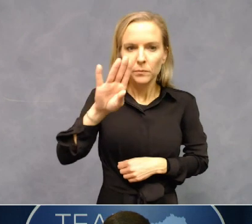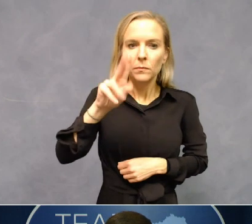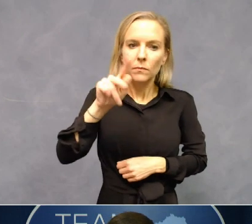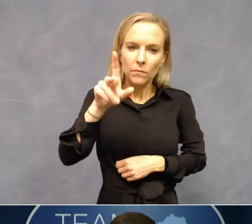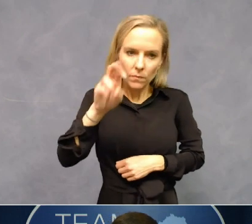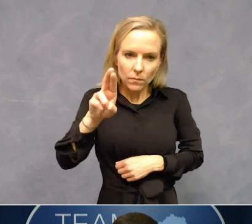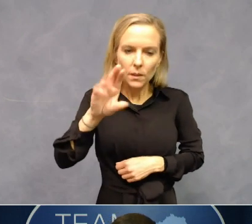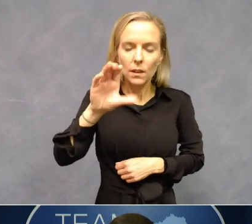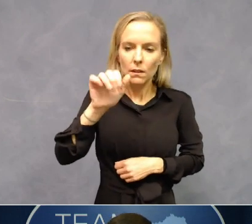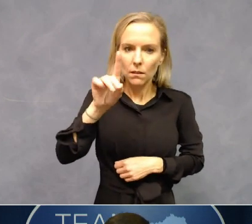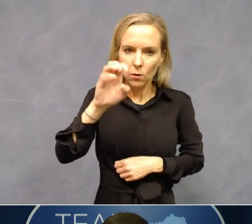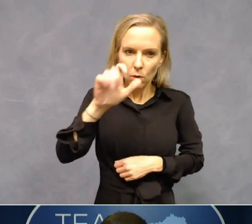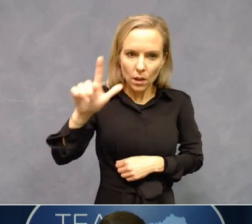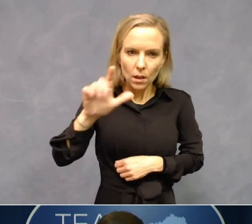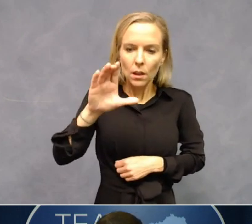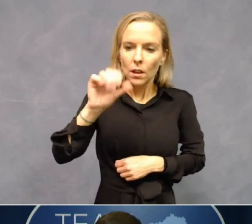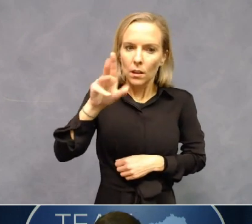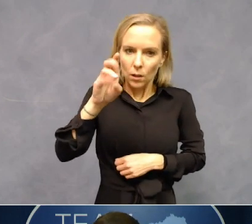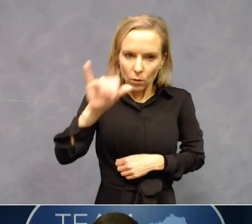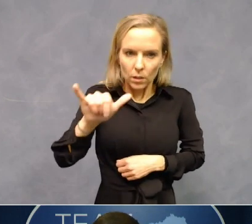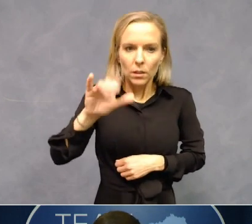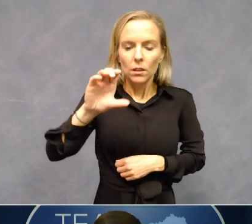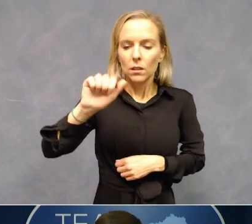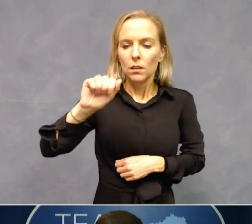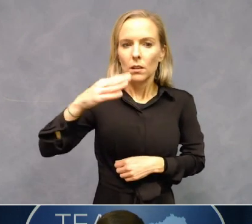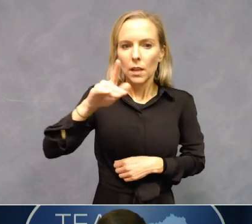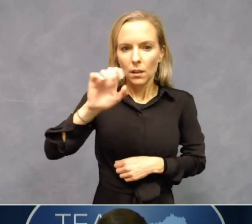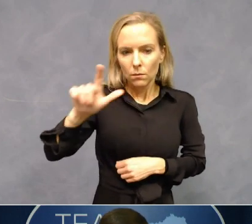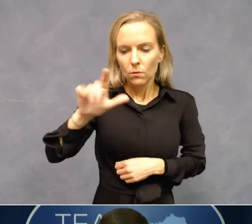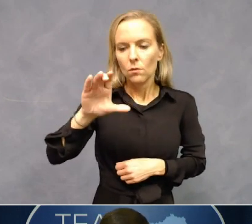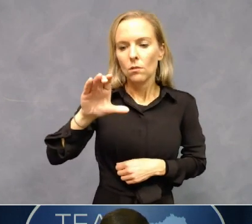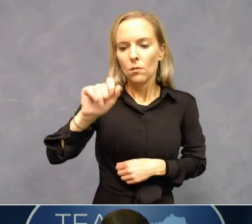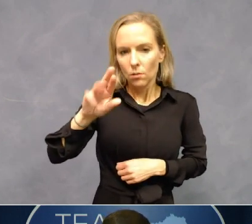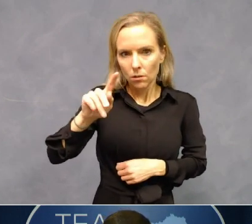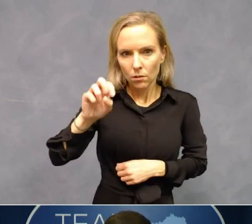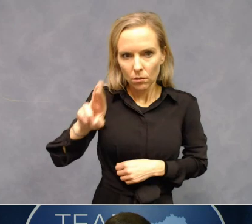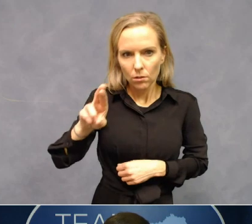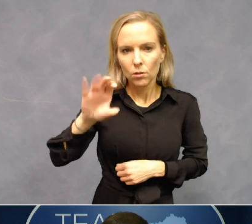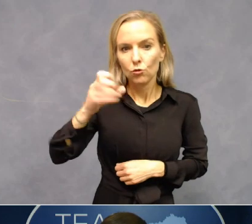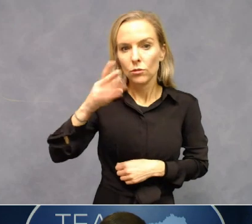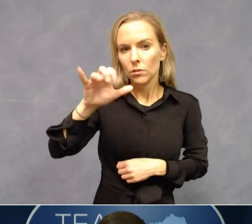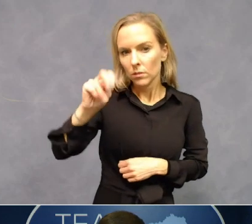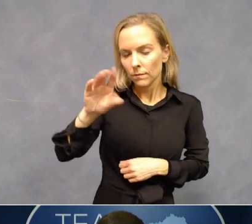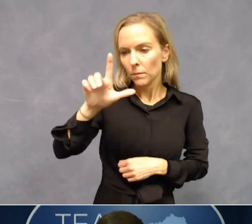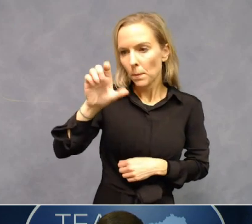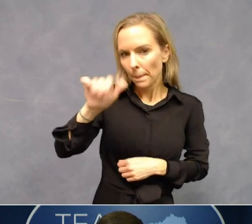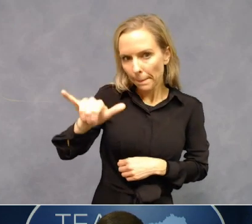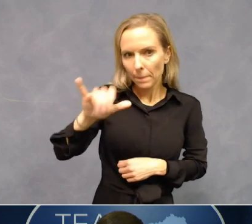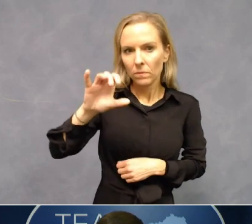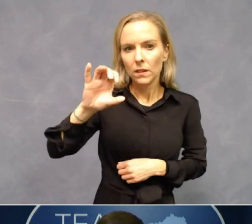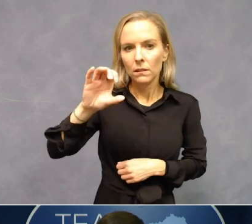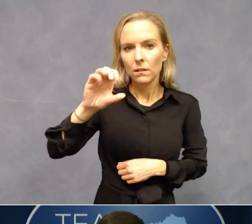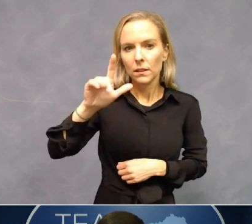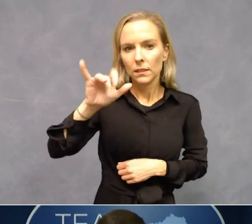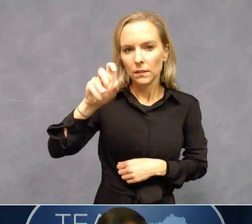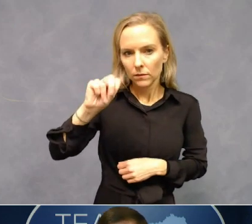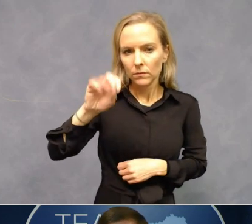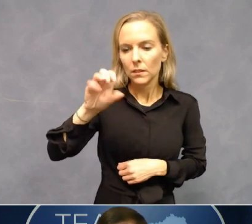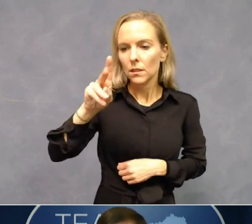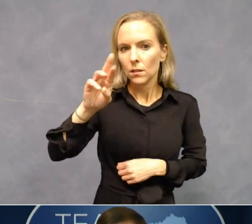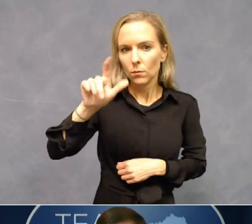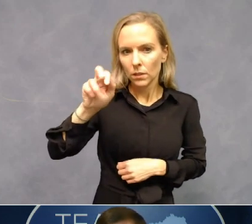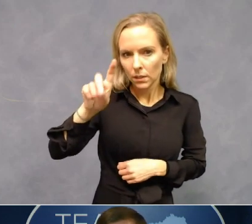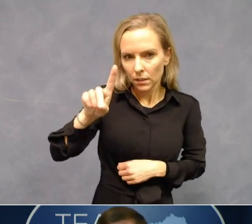Butler, Caldwell, Callaway, Campbell, Carter, Christian, Clay, Clinton,